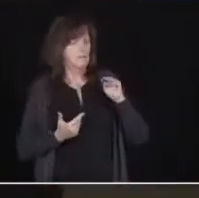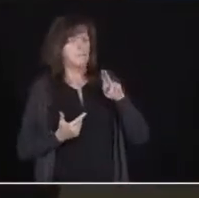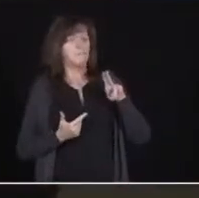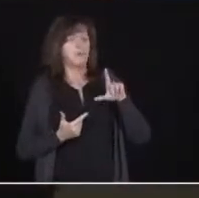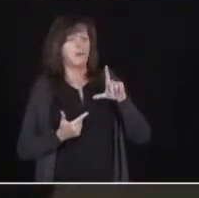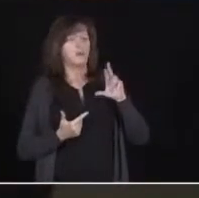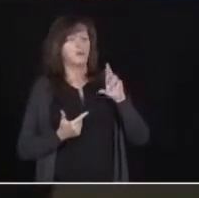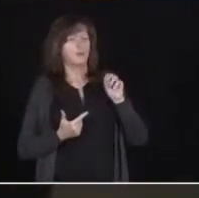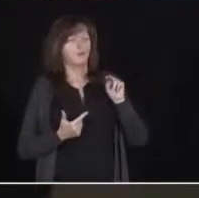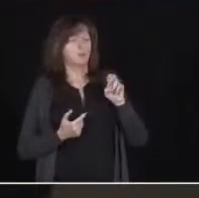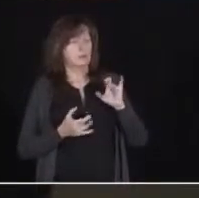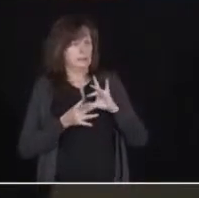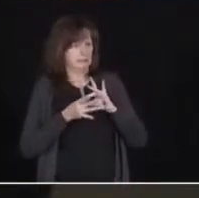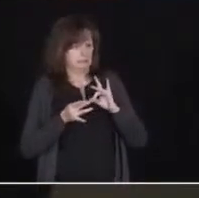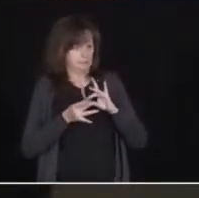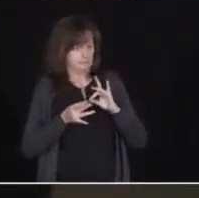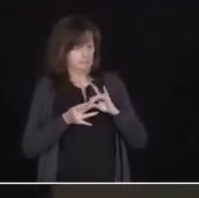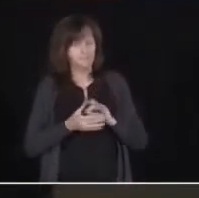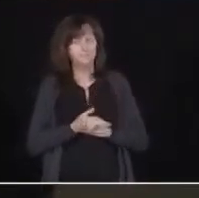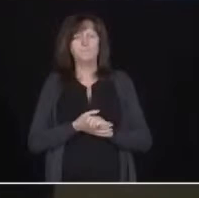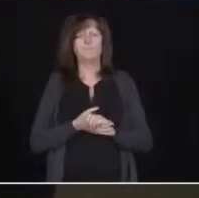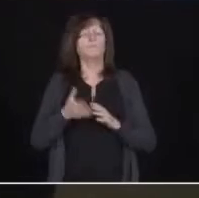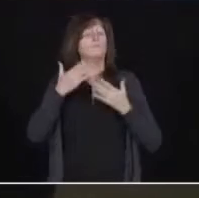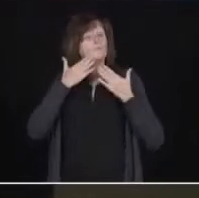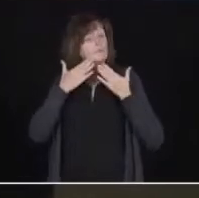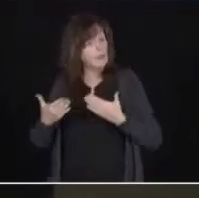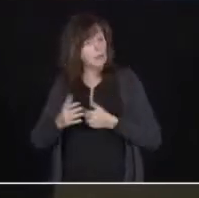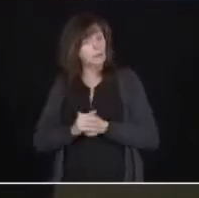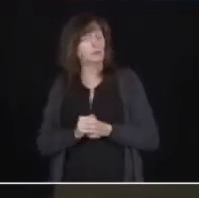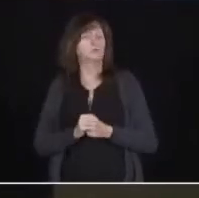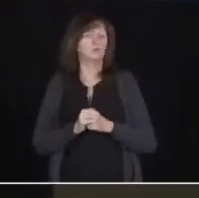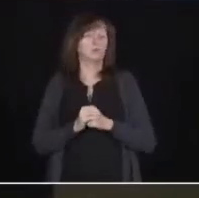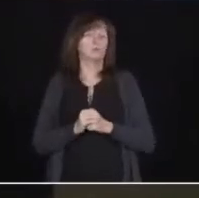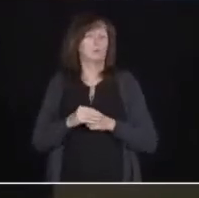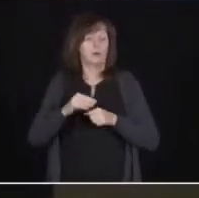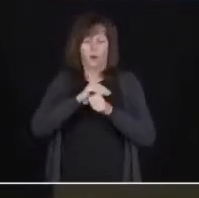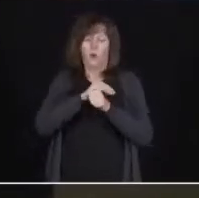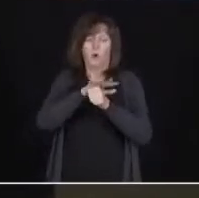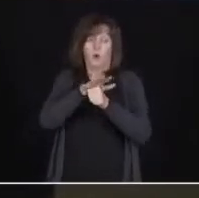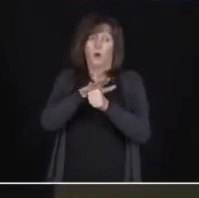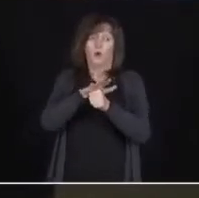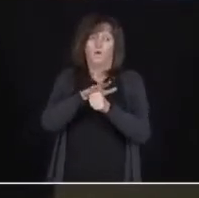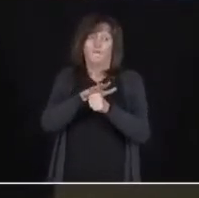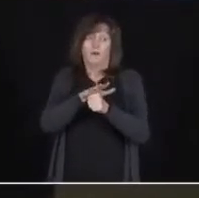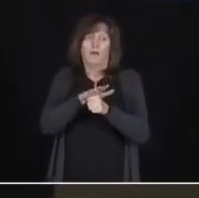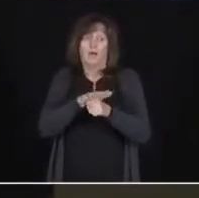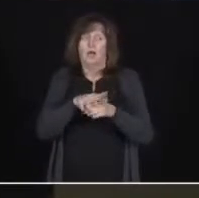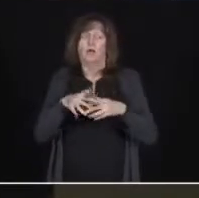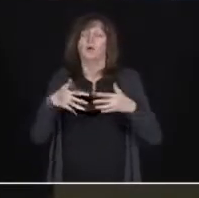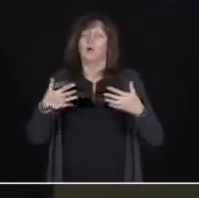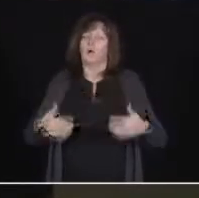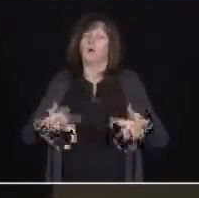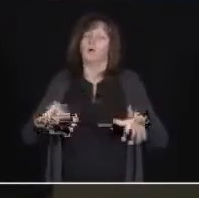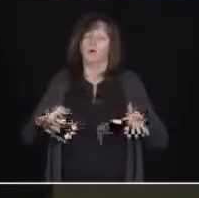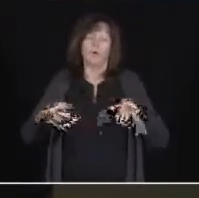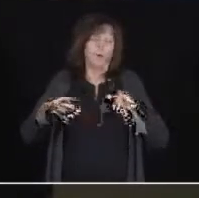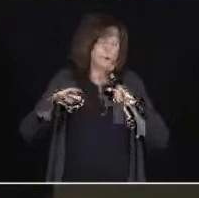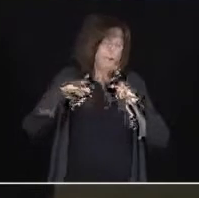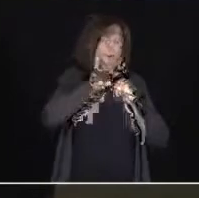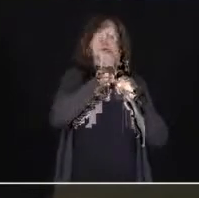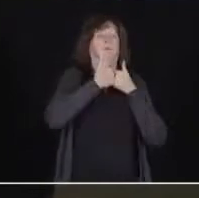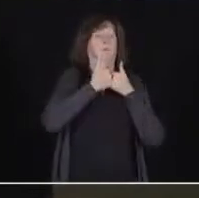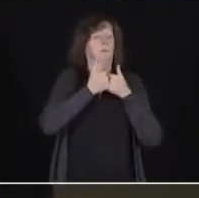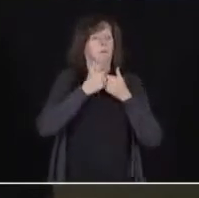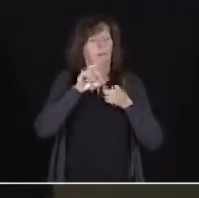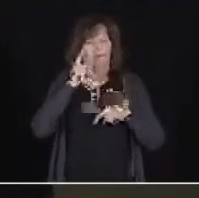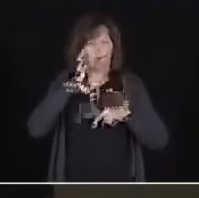Thank you, Premier Ford. The COVID-19 pandemic has created unprecedented challenges. It's had a devastating effect